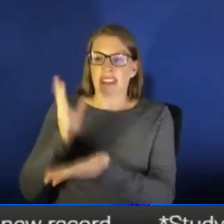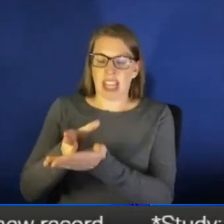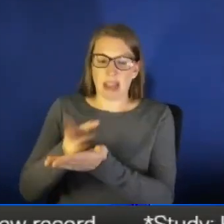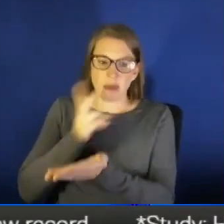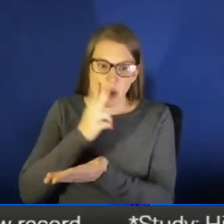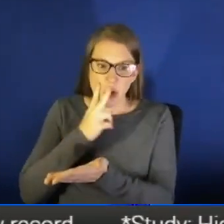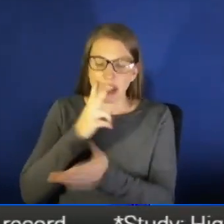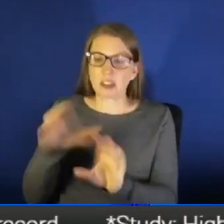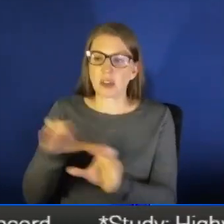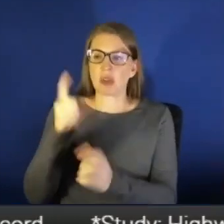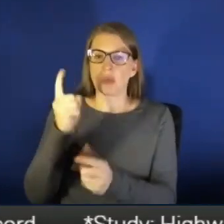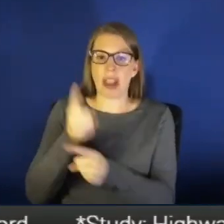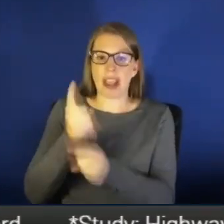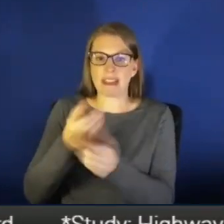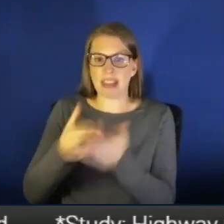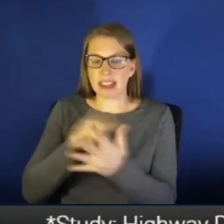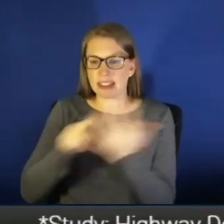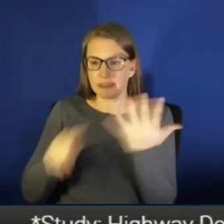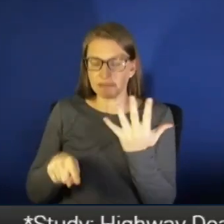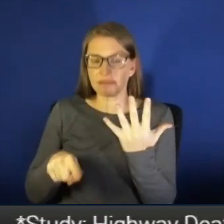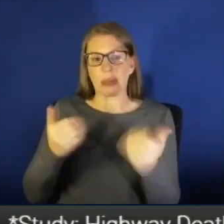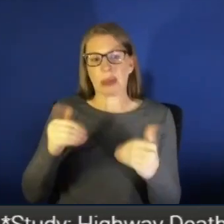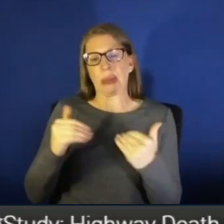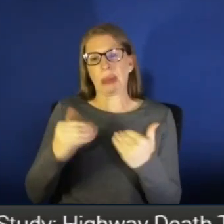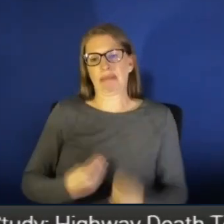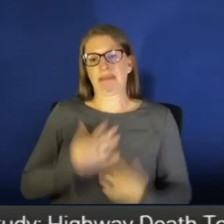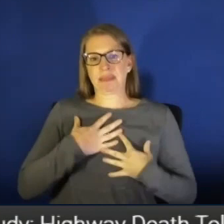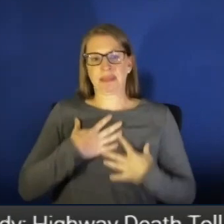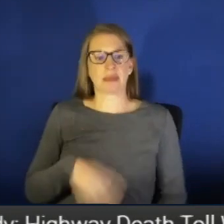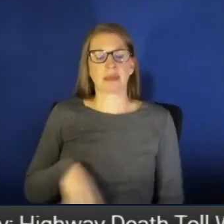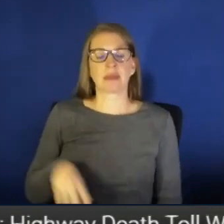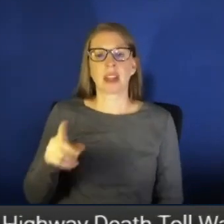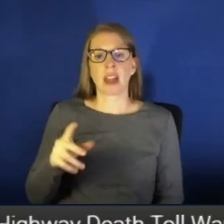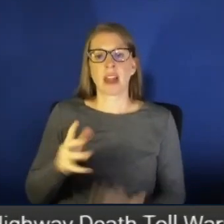done. Dr. V, Kathy wants to know, do primary doctors